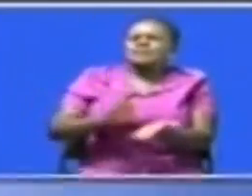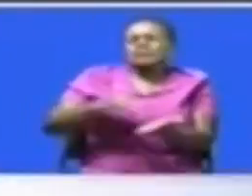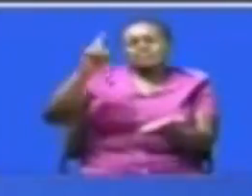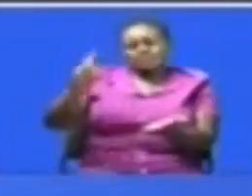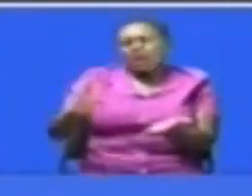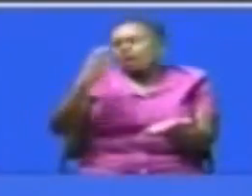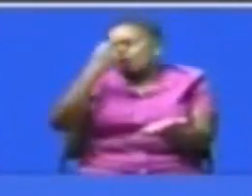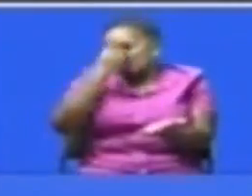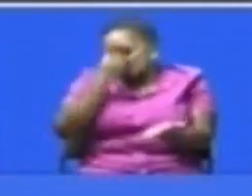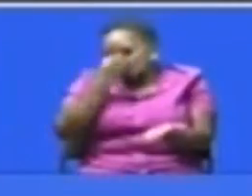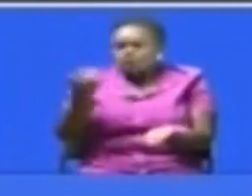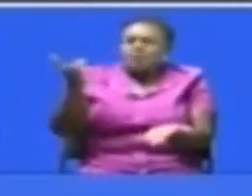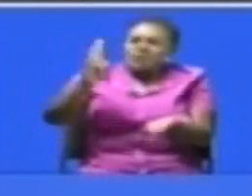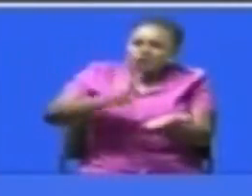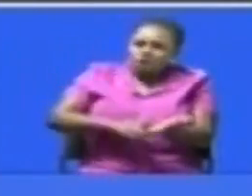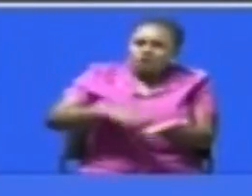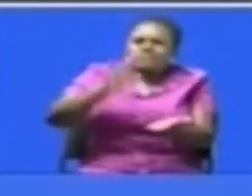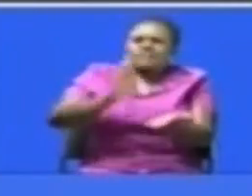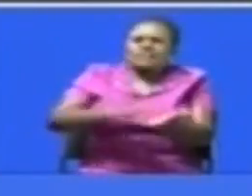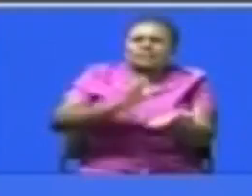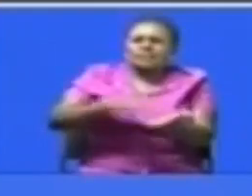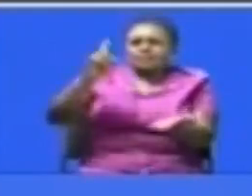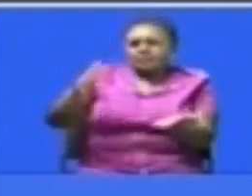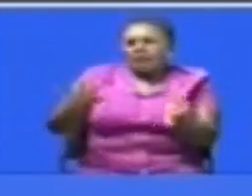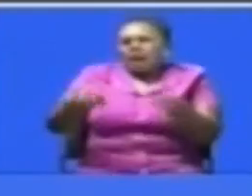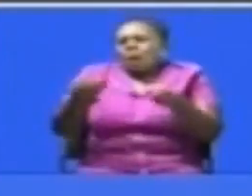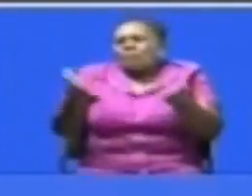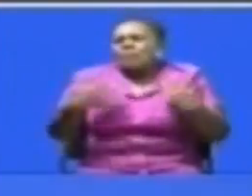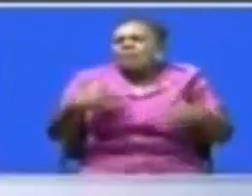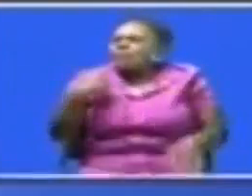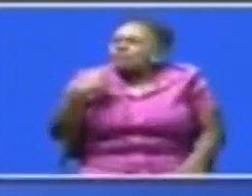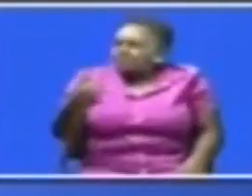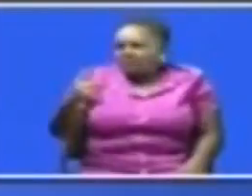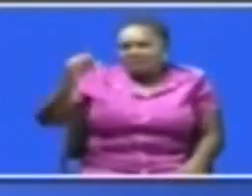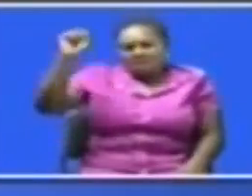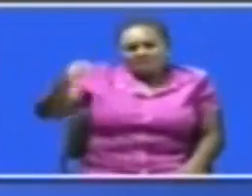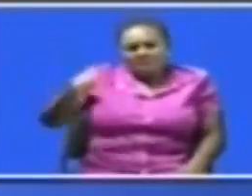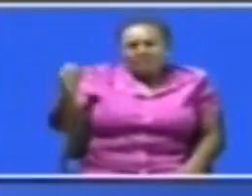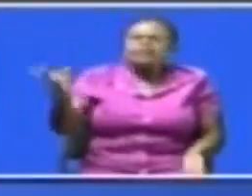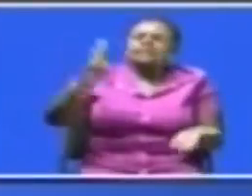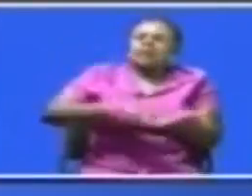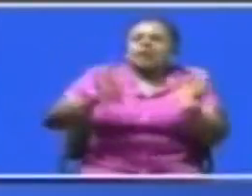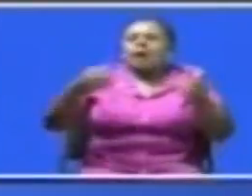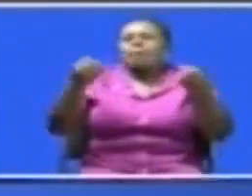Ruto should record a statement. How many people here say Ruto should record a statement?